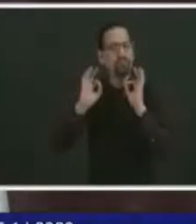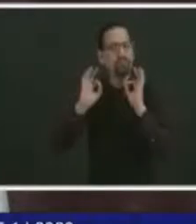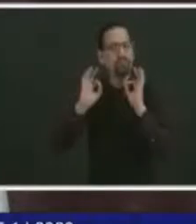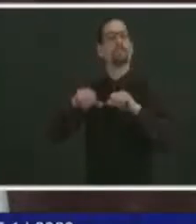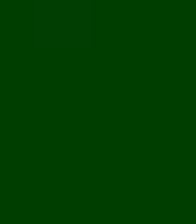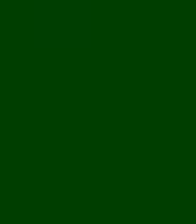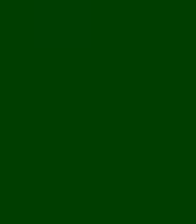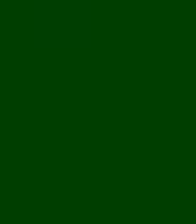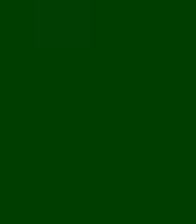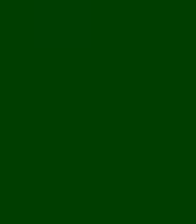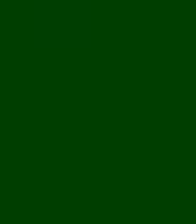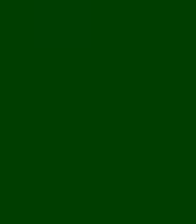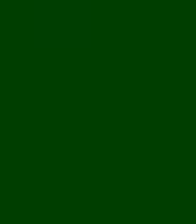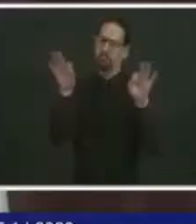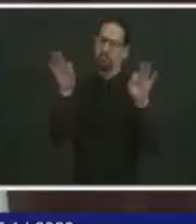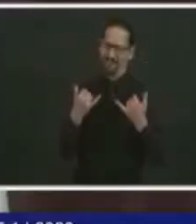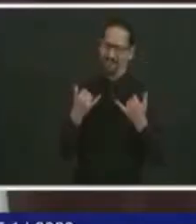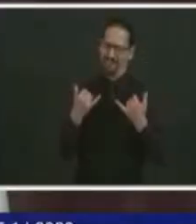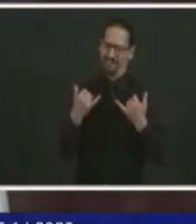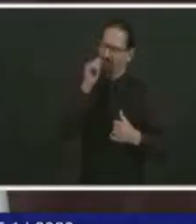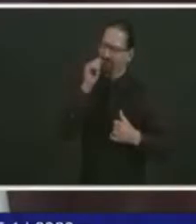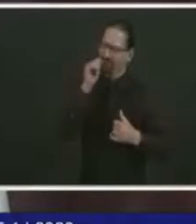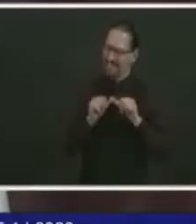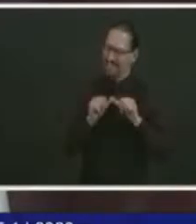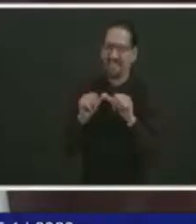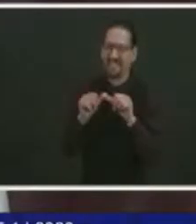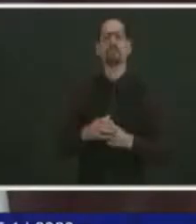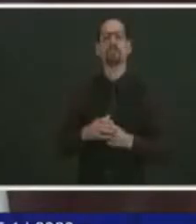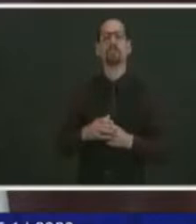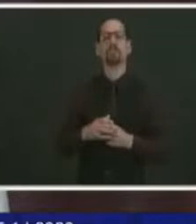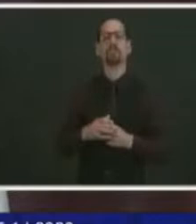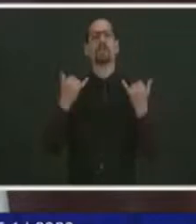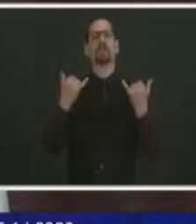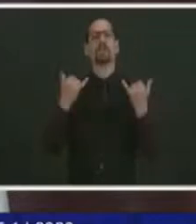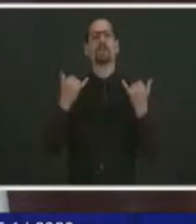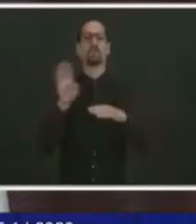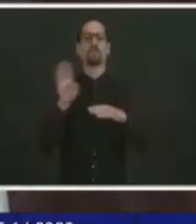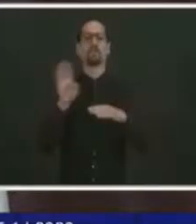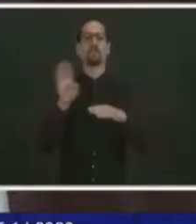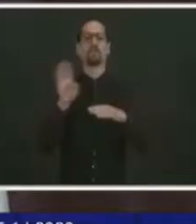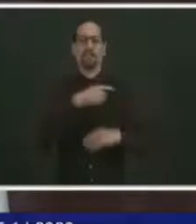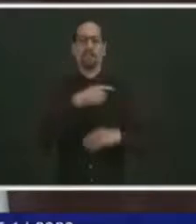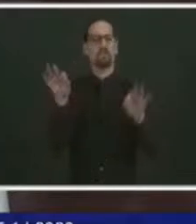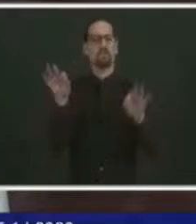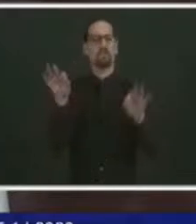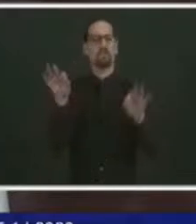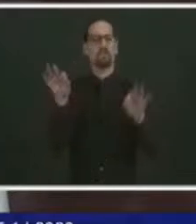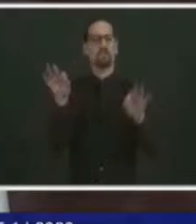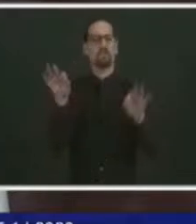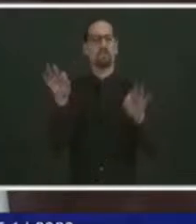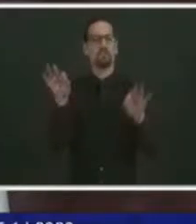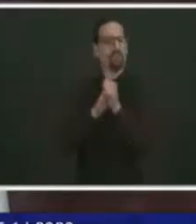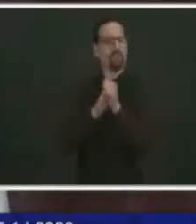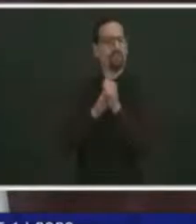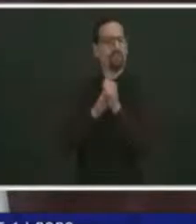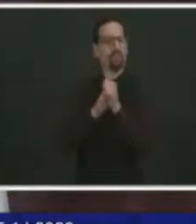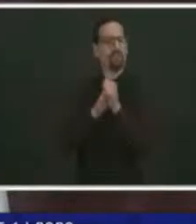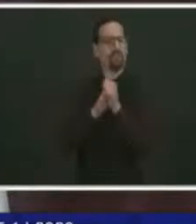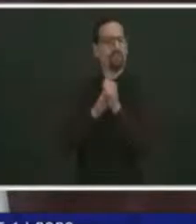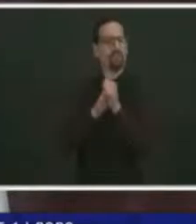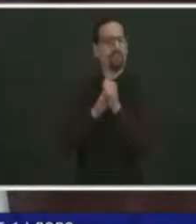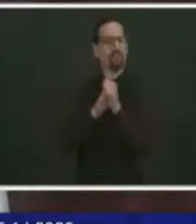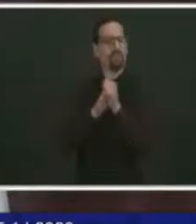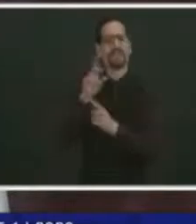Business compliance. DBR, Department of Business Regulation, was out and about this weekend visiting a couple